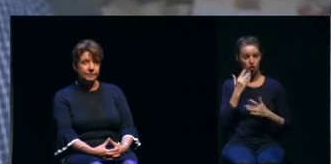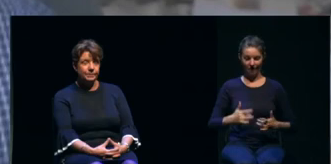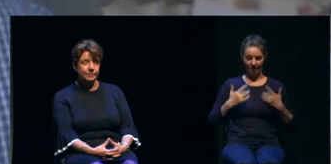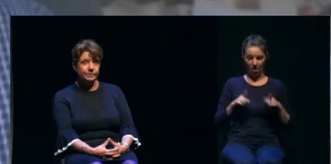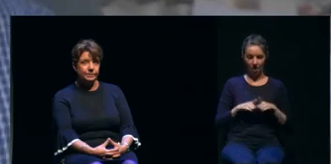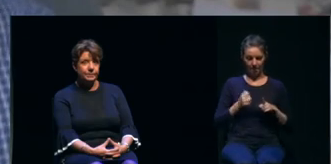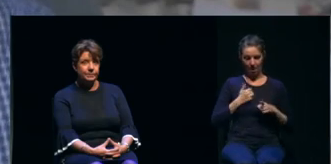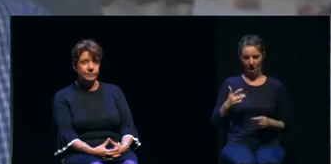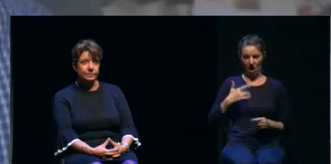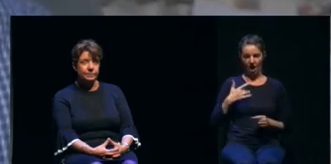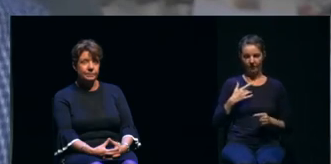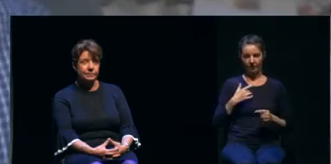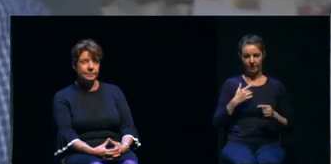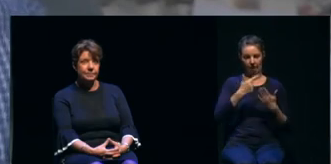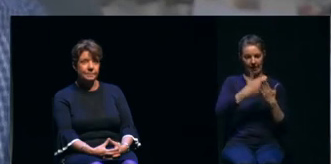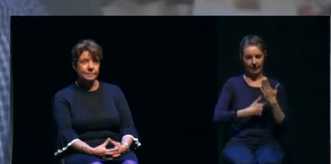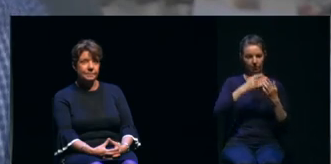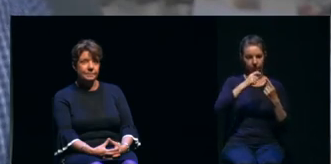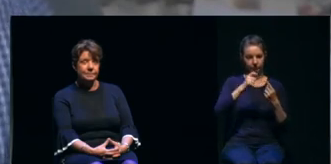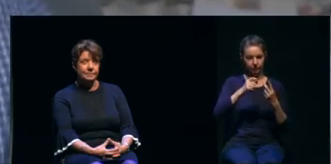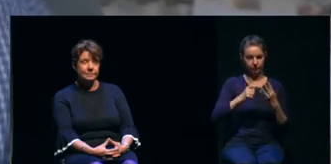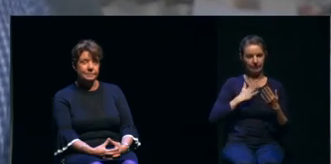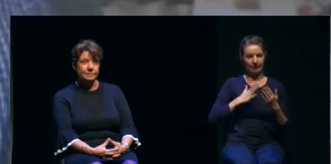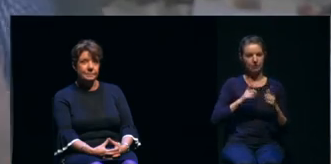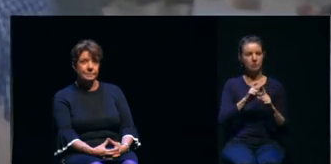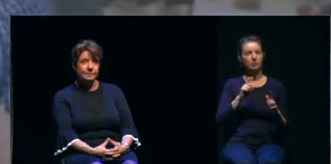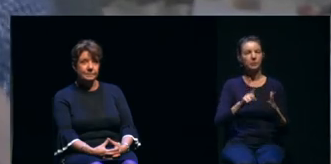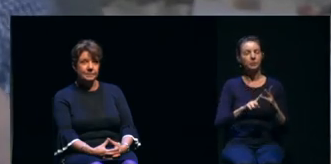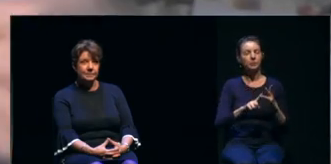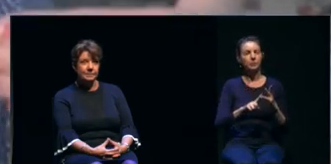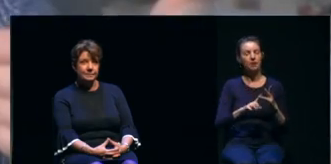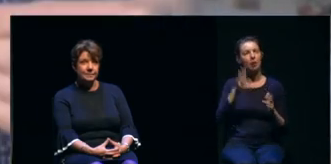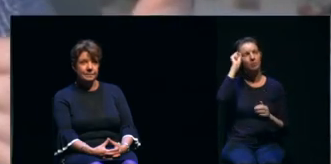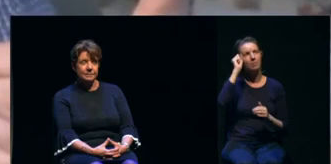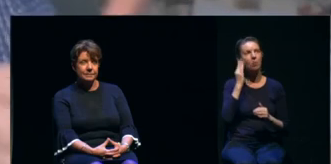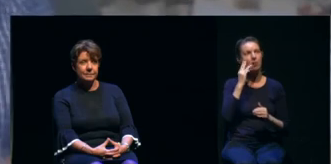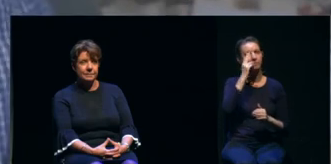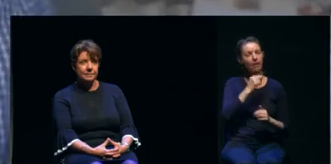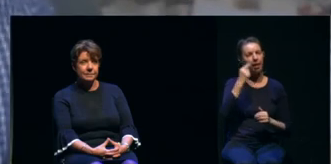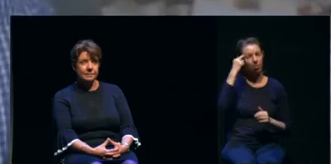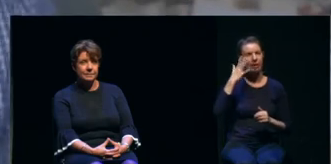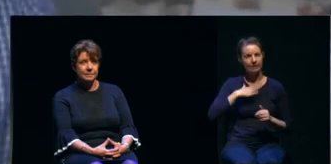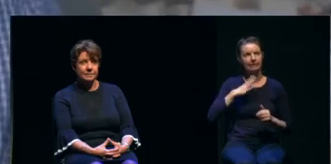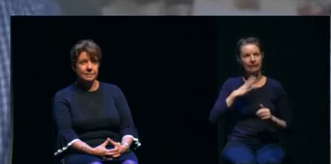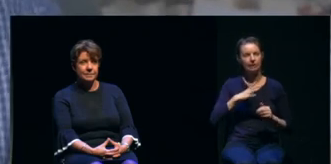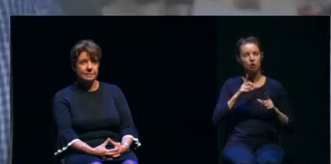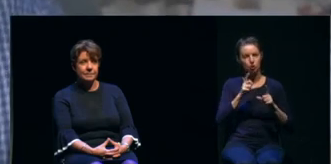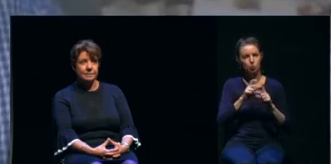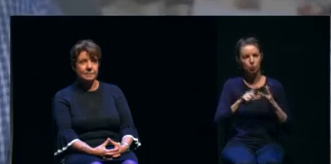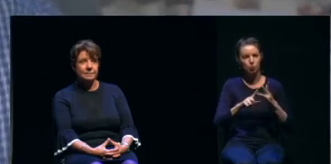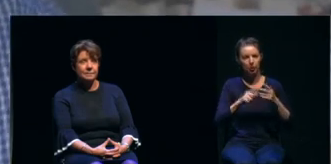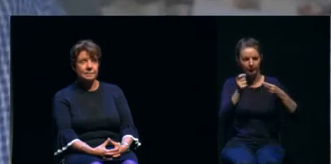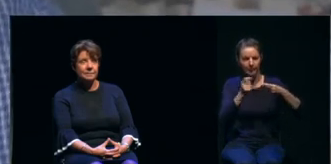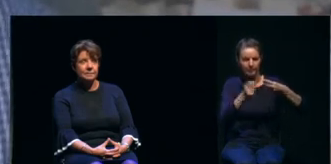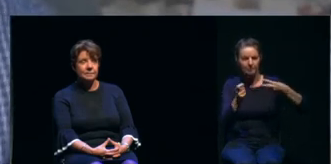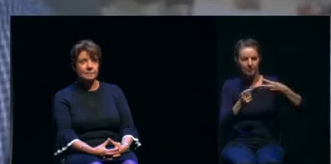list. I remember having a very conscious feeling when I was very young that I would have to do a lot of things on this to-do list before my proper life would